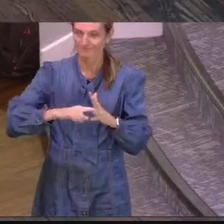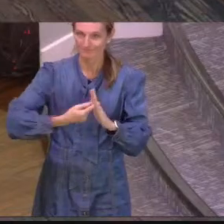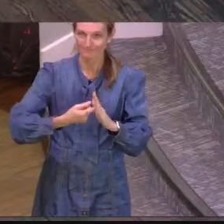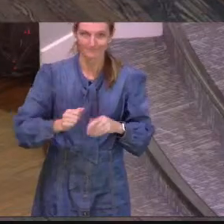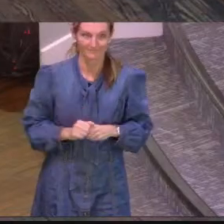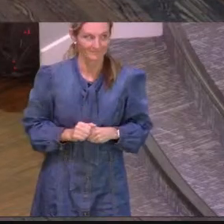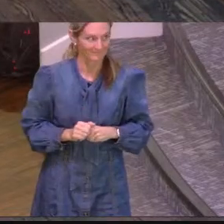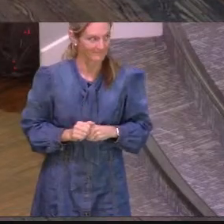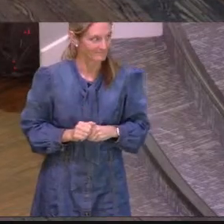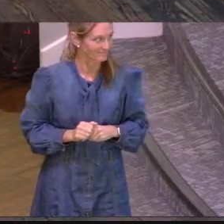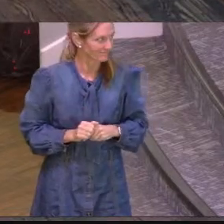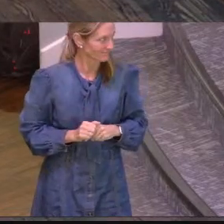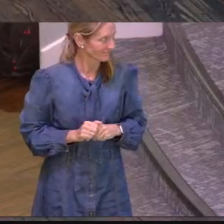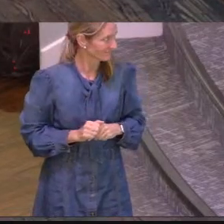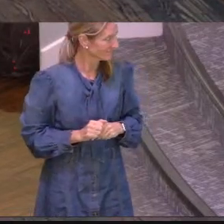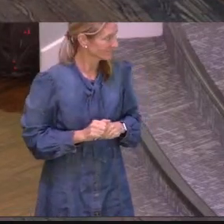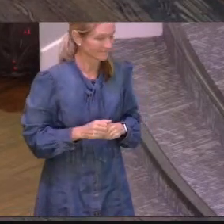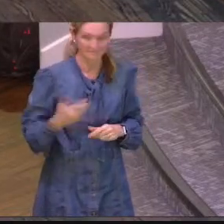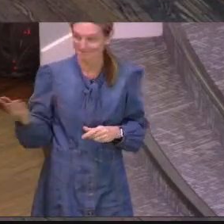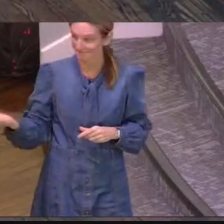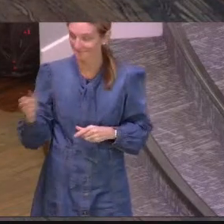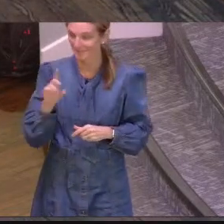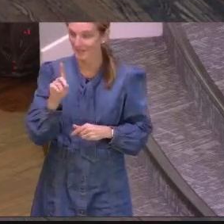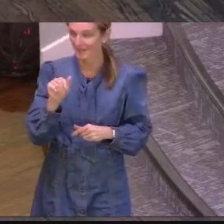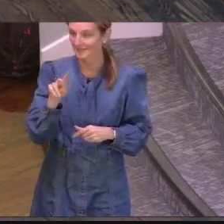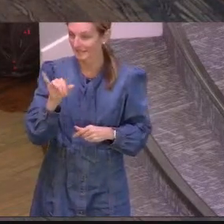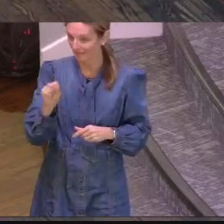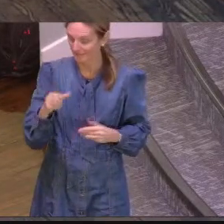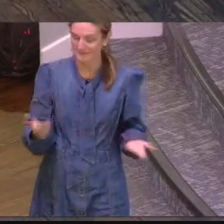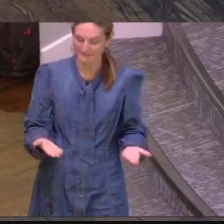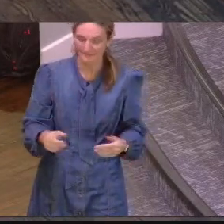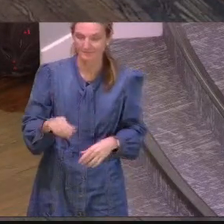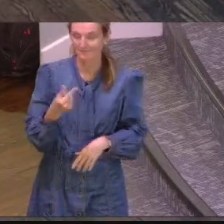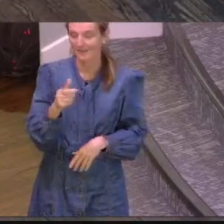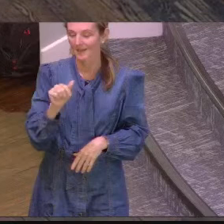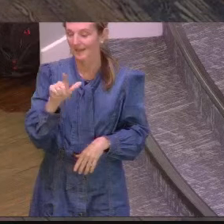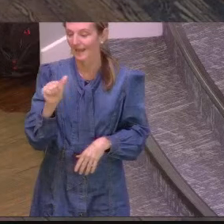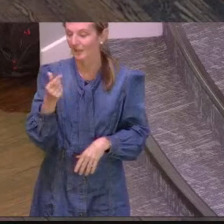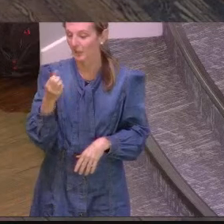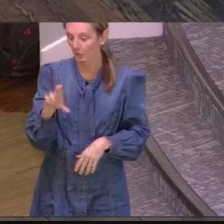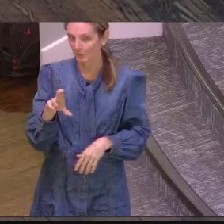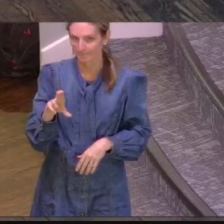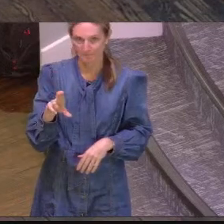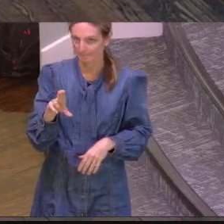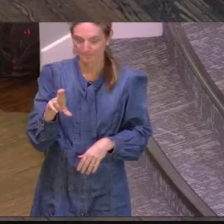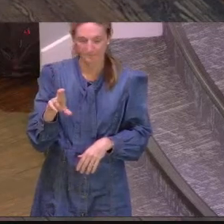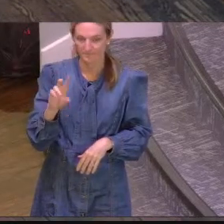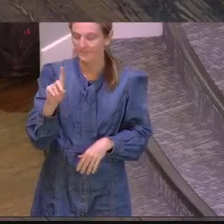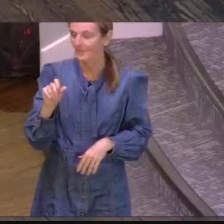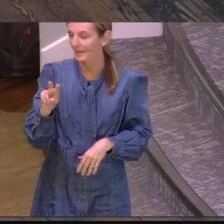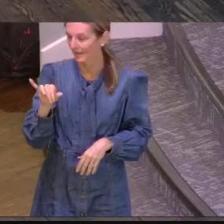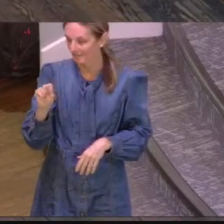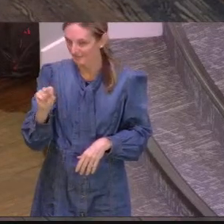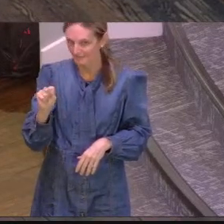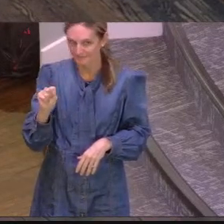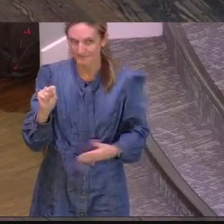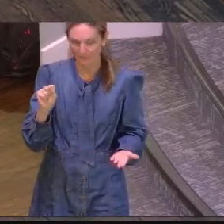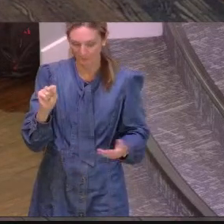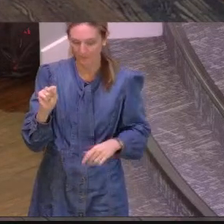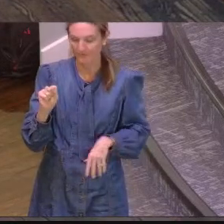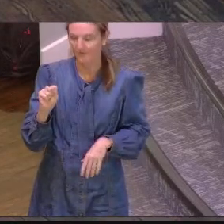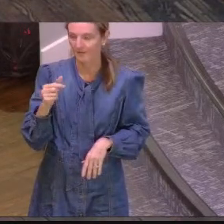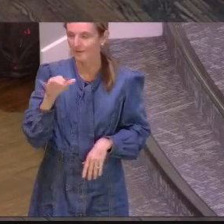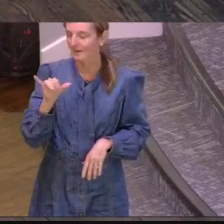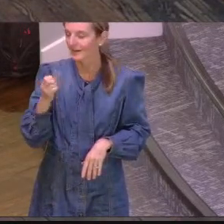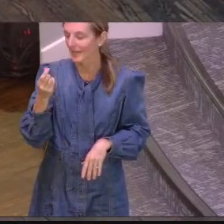Roll call. Yes, ma'am. Mr. Davis? Ms. Gallagher? Mrs. Davis? Here. Dr.